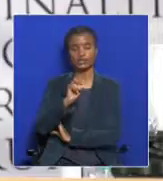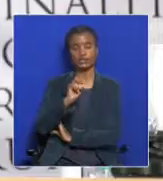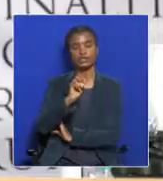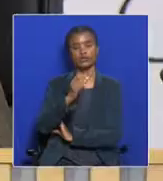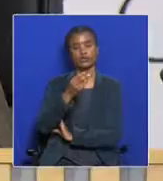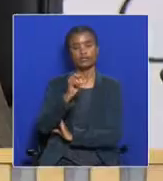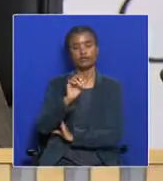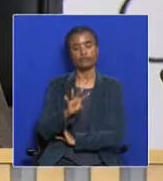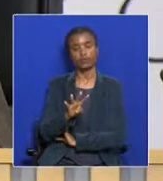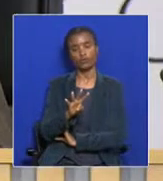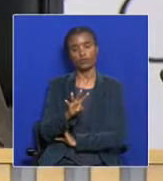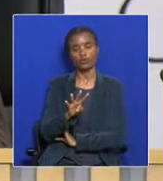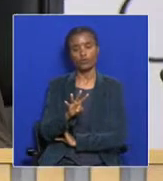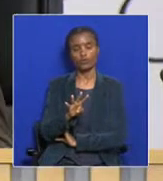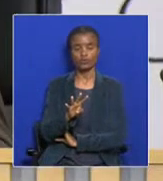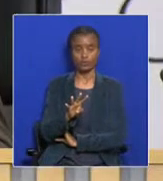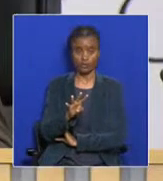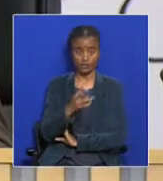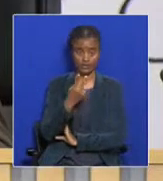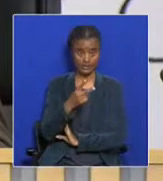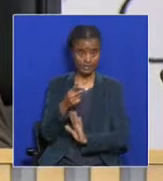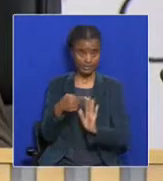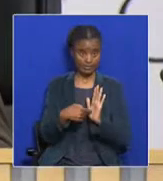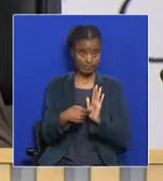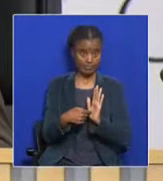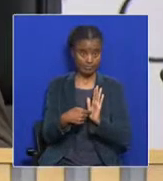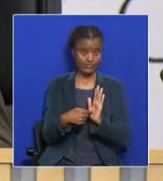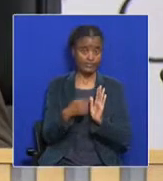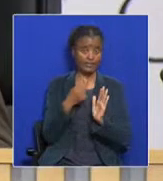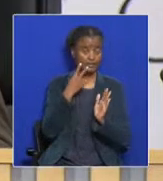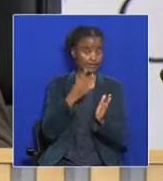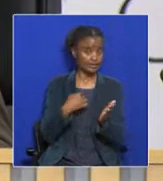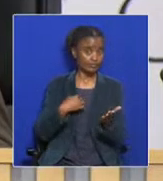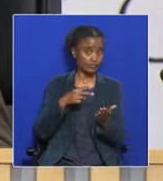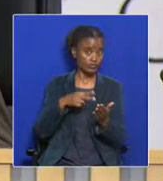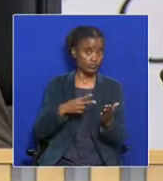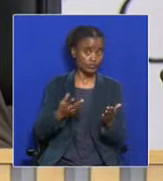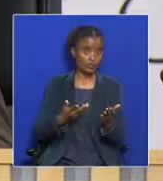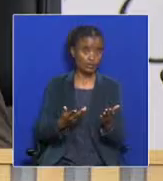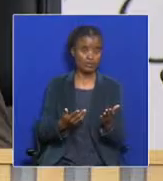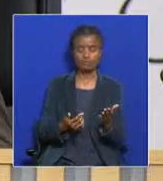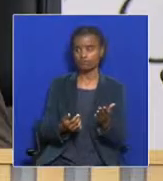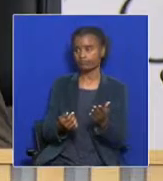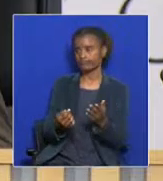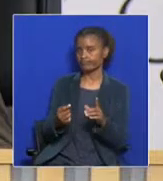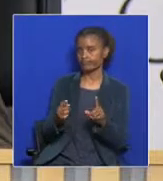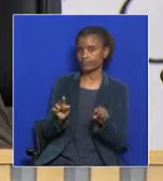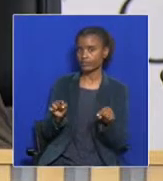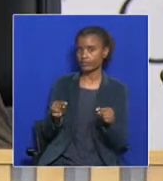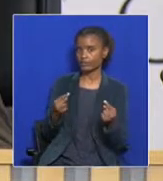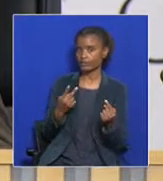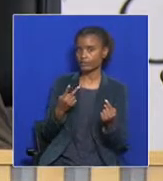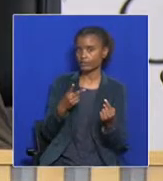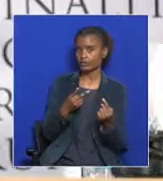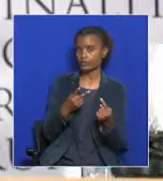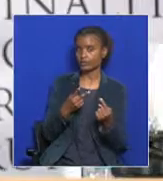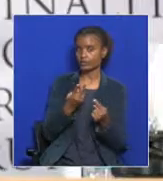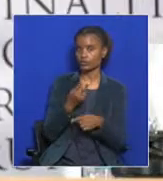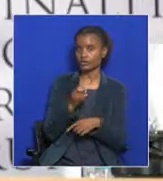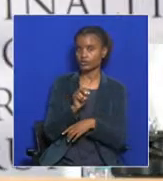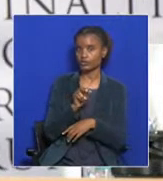2024/1202. You see that? Do you see where I'm reading? I can't see the 2024, Commissioner. What line? It's at